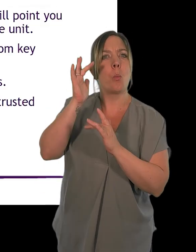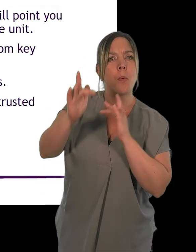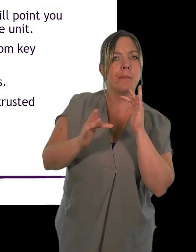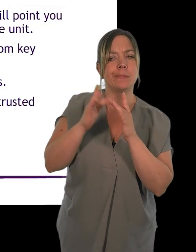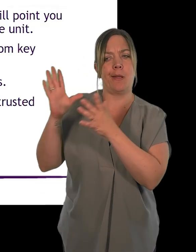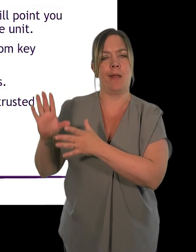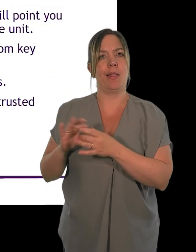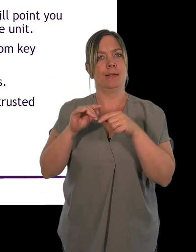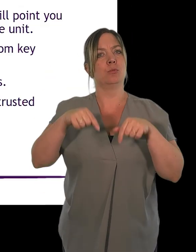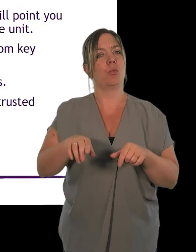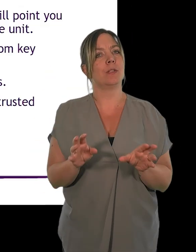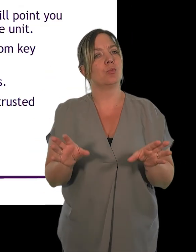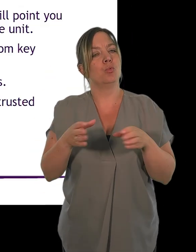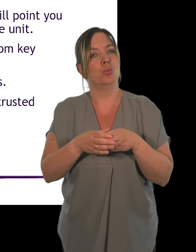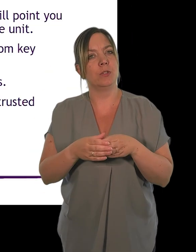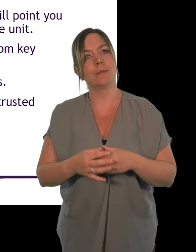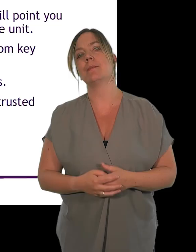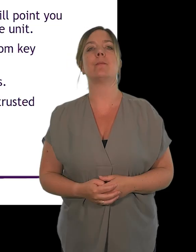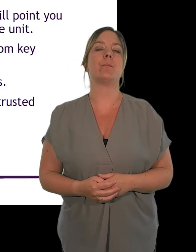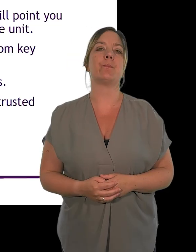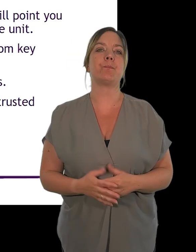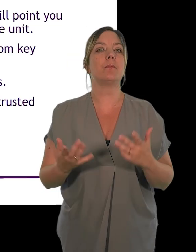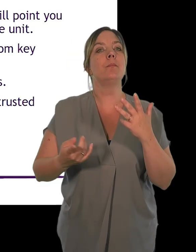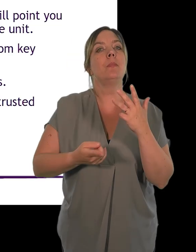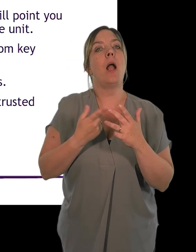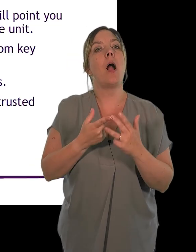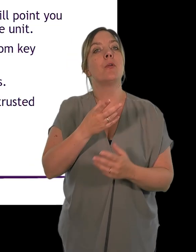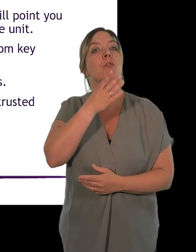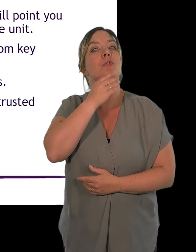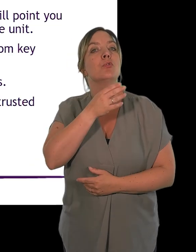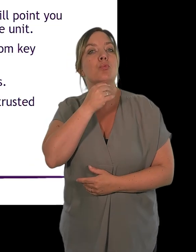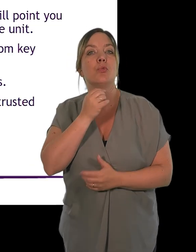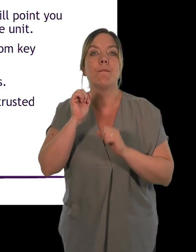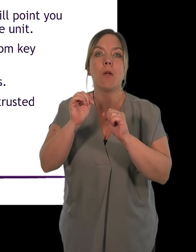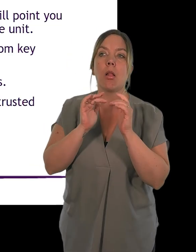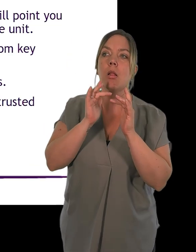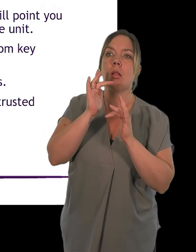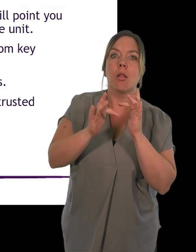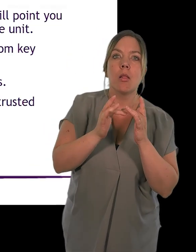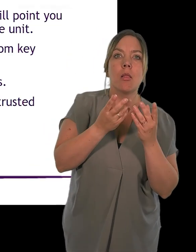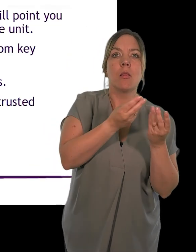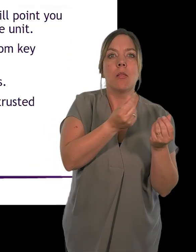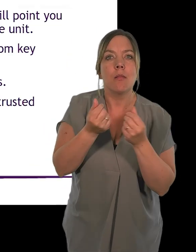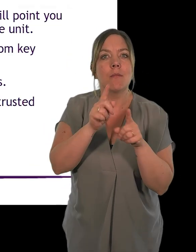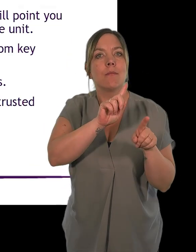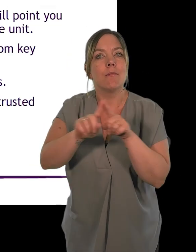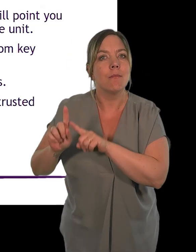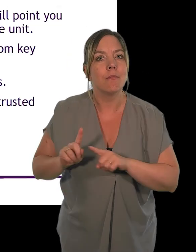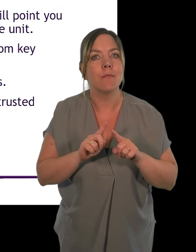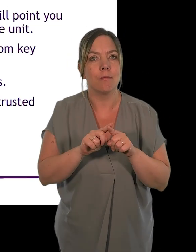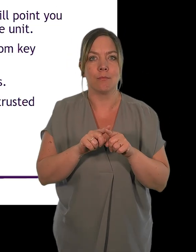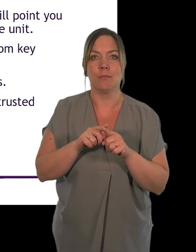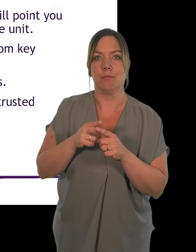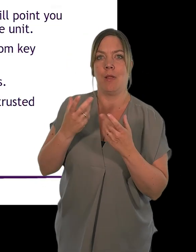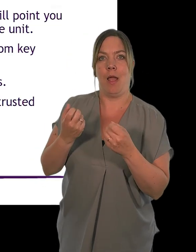Other useful resources include CIPD Insights, which I'll talk about on the next